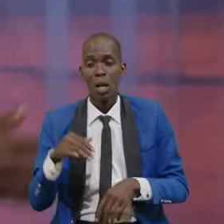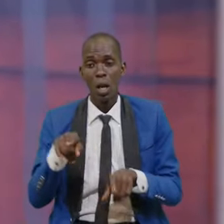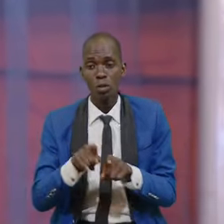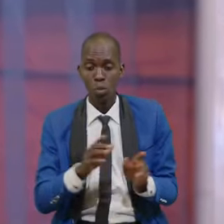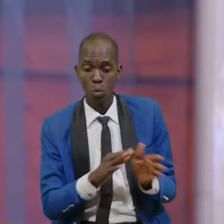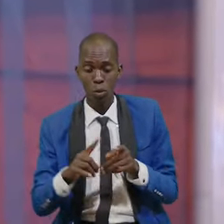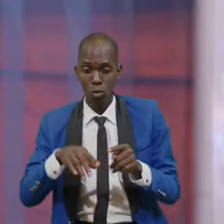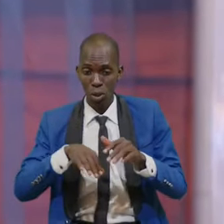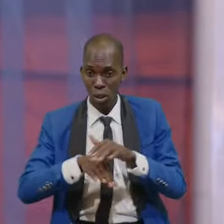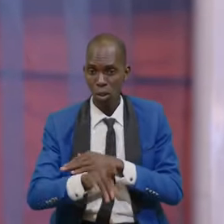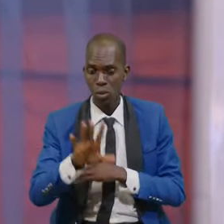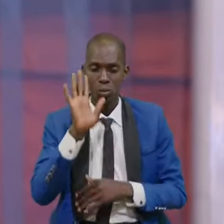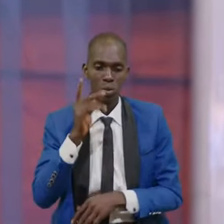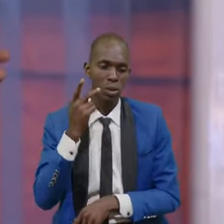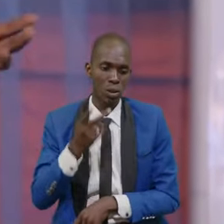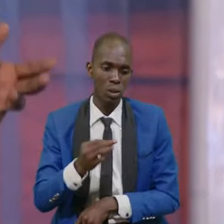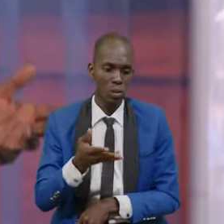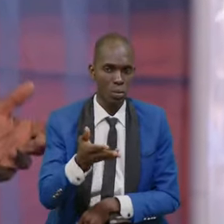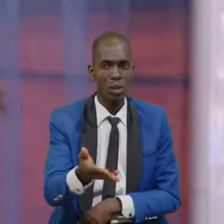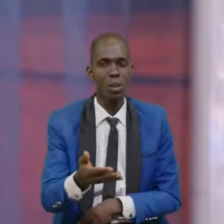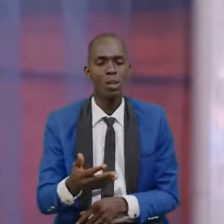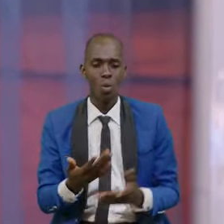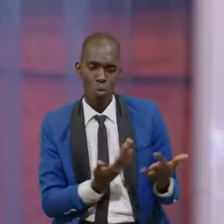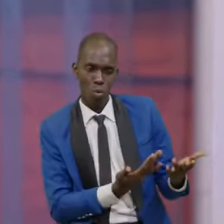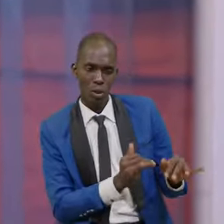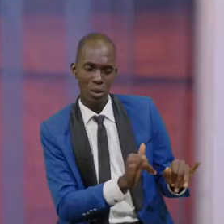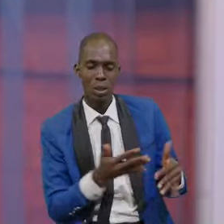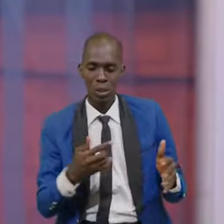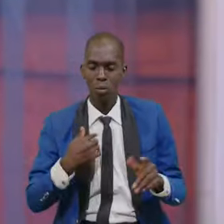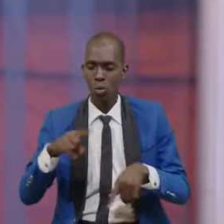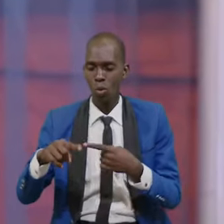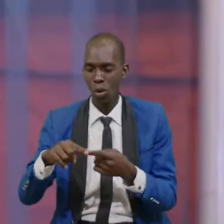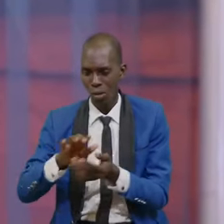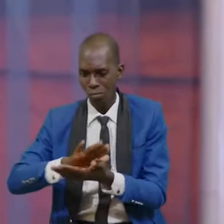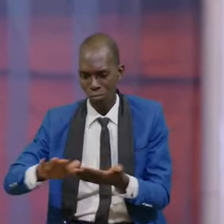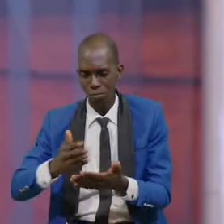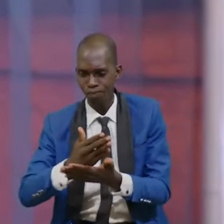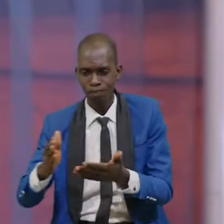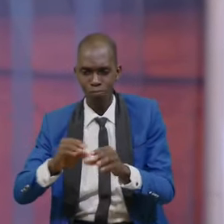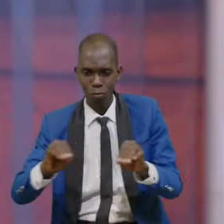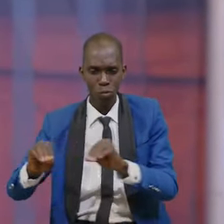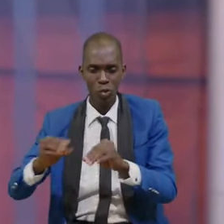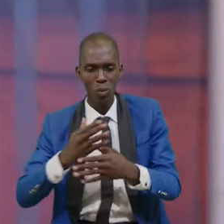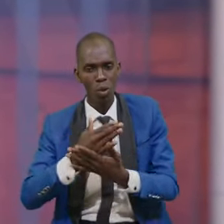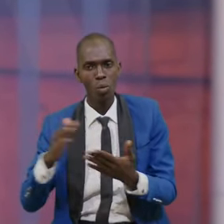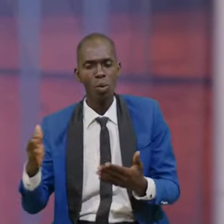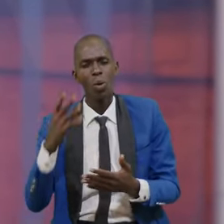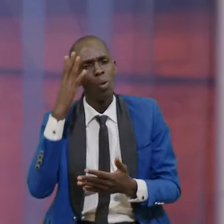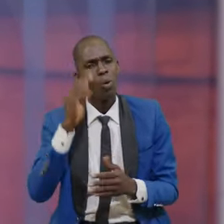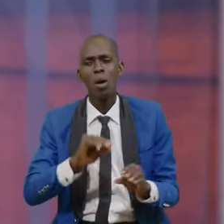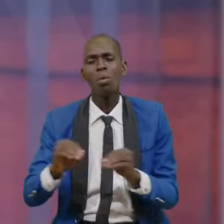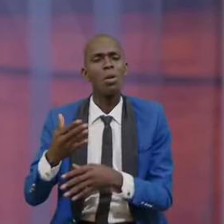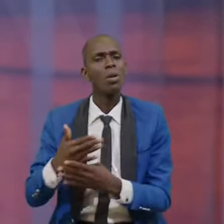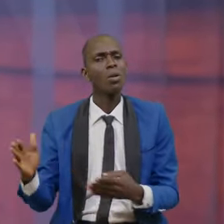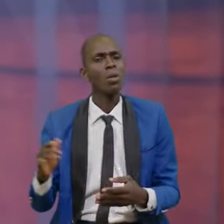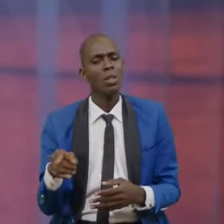see them just like that. Well, let's clear them before you. I said, why are you clearing them? They want something, they'll get